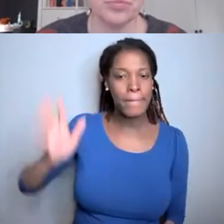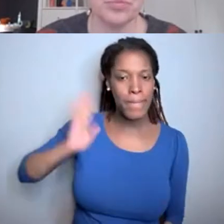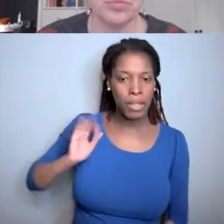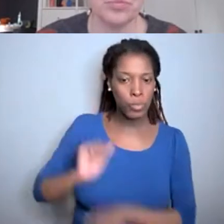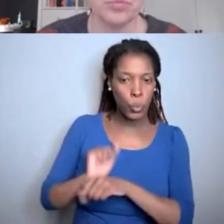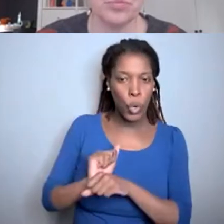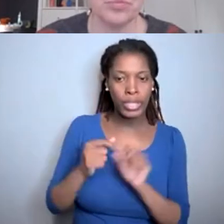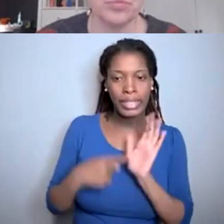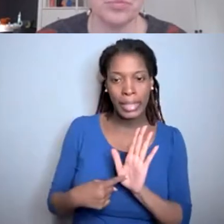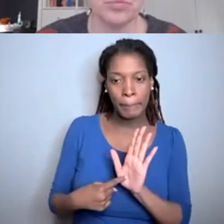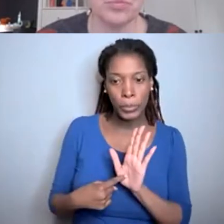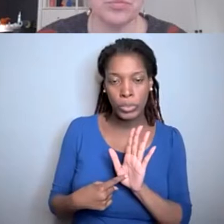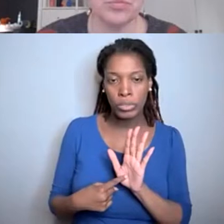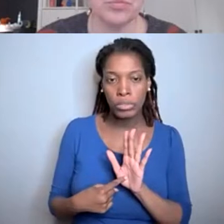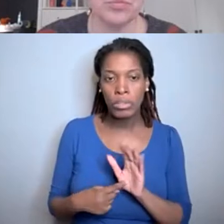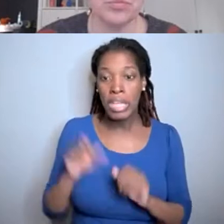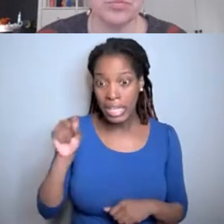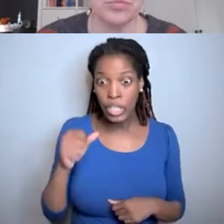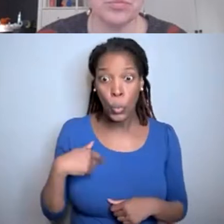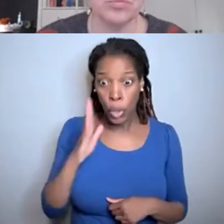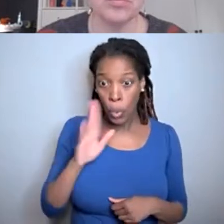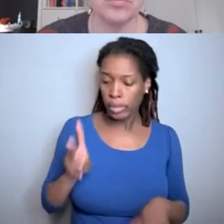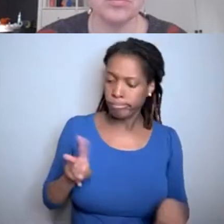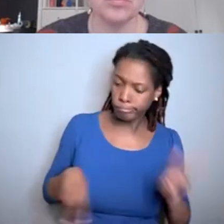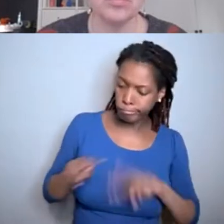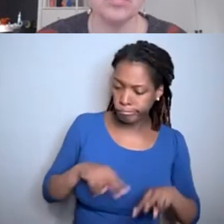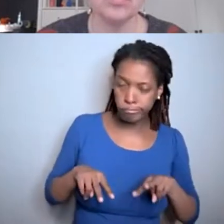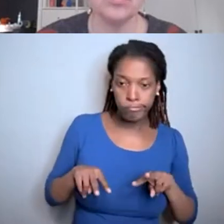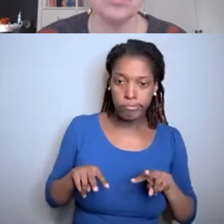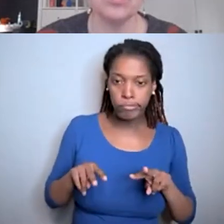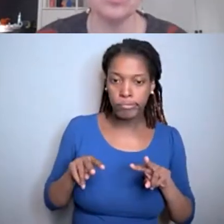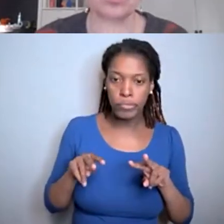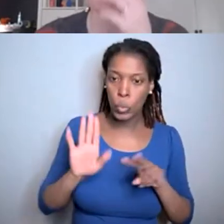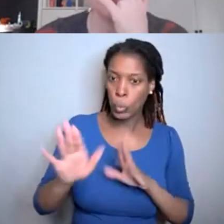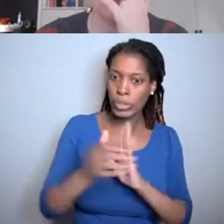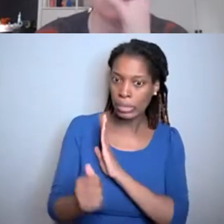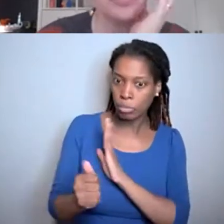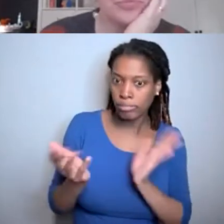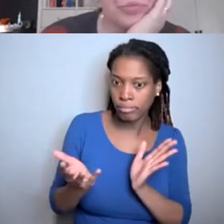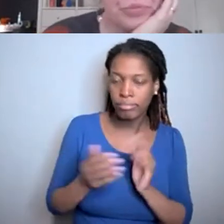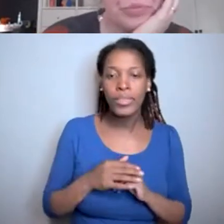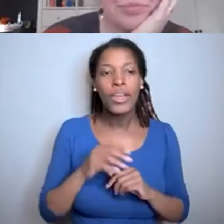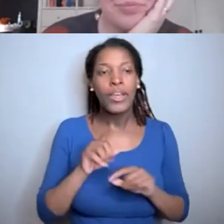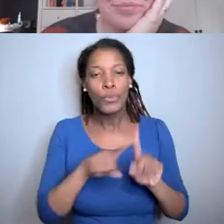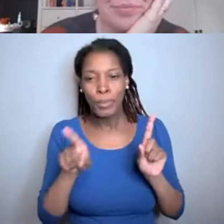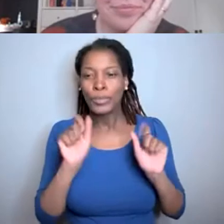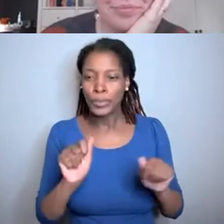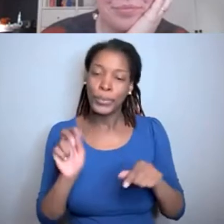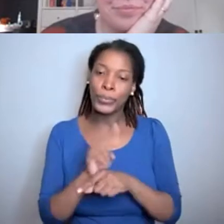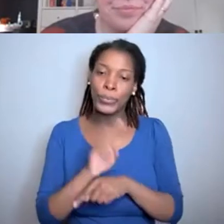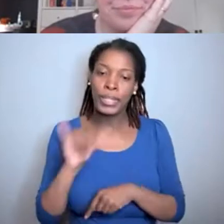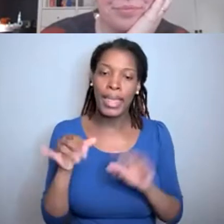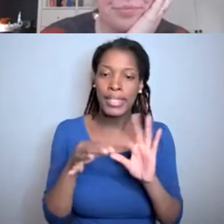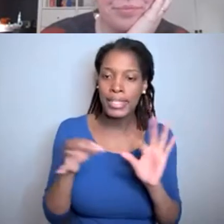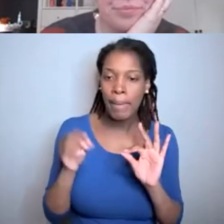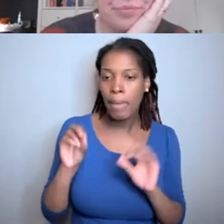um but again i would say this is your opportunity to make use of the statement of interest in those conceptual information fields